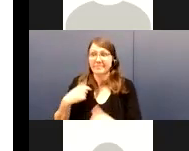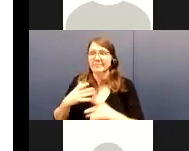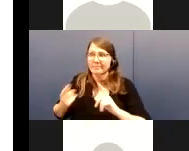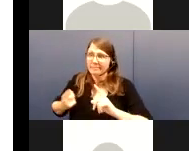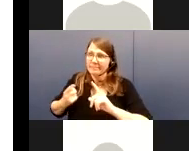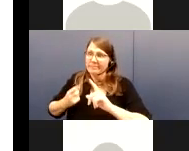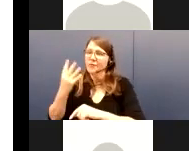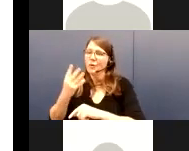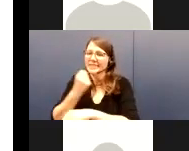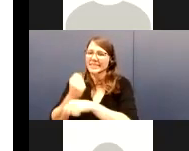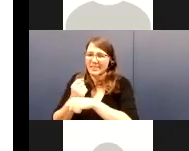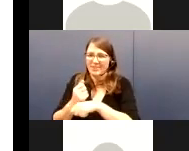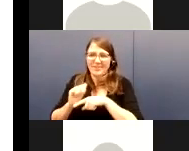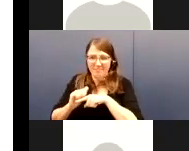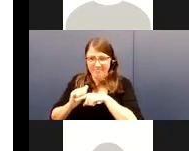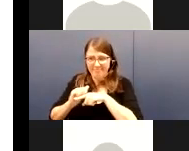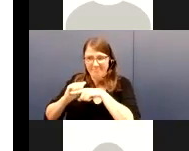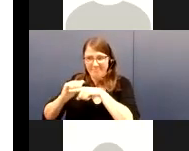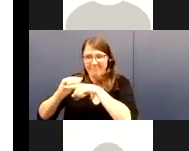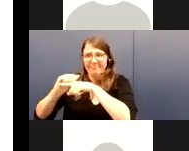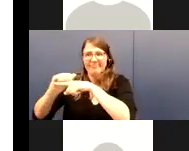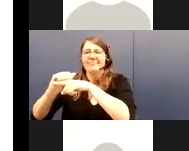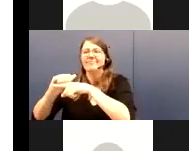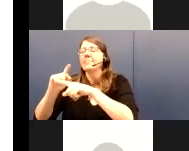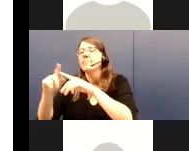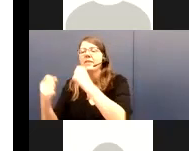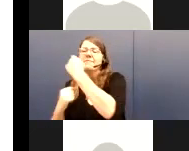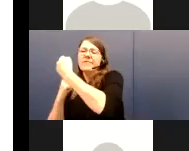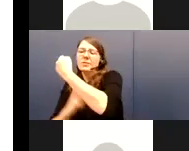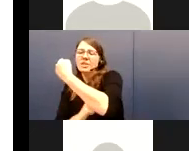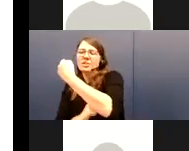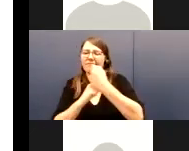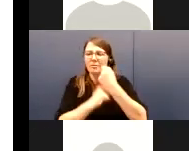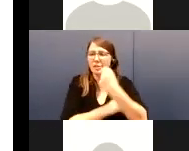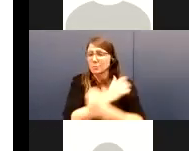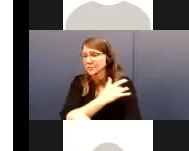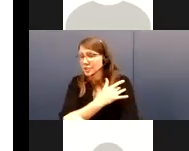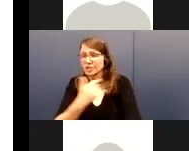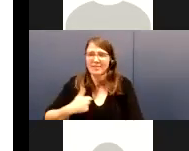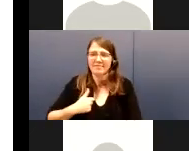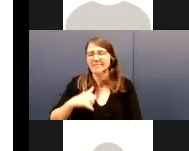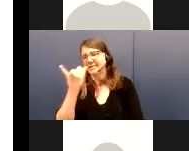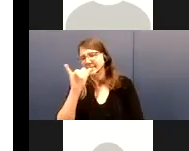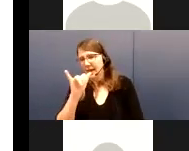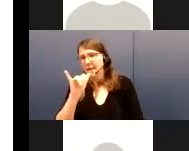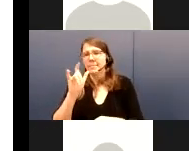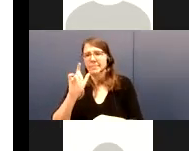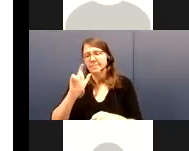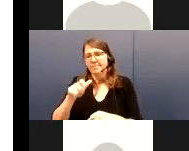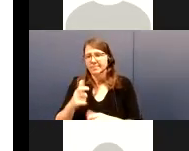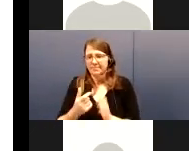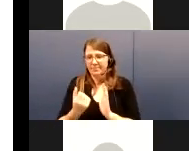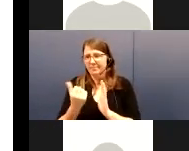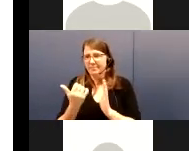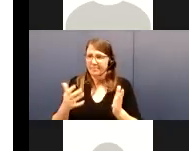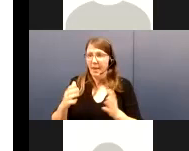this. So at the base, the foundation is kind of the same. You have to be an established mediator. You've got to do your hours of training specific to